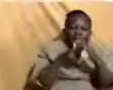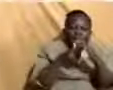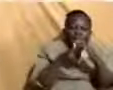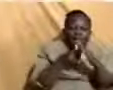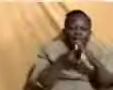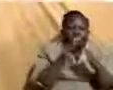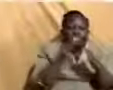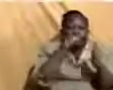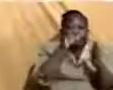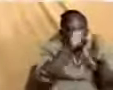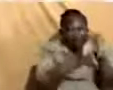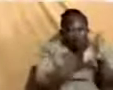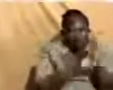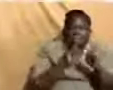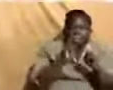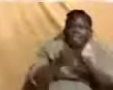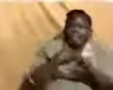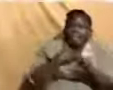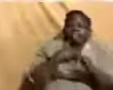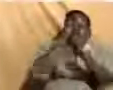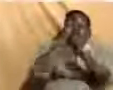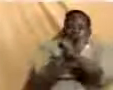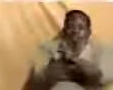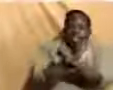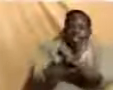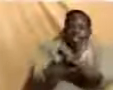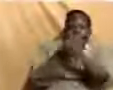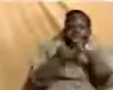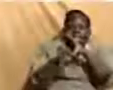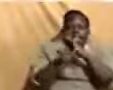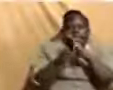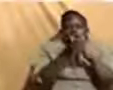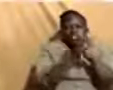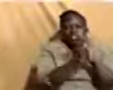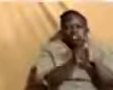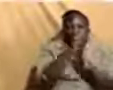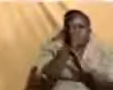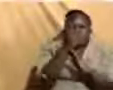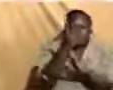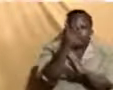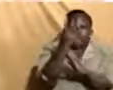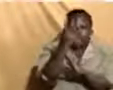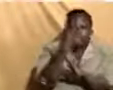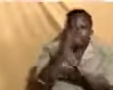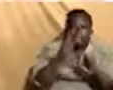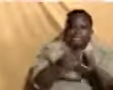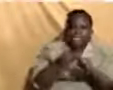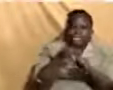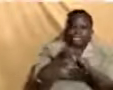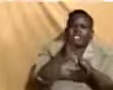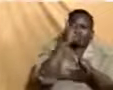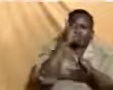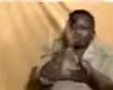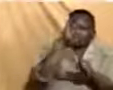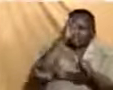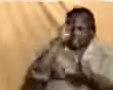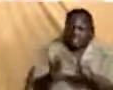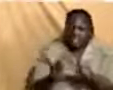Nevertheless, he has that defense in Article 143, Clause 2, and therefore the two justices have to